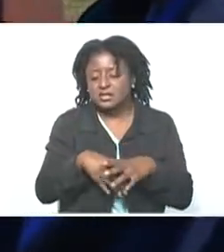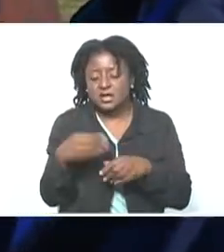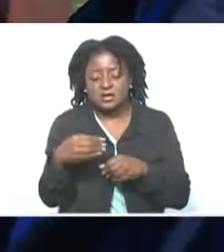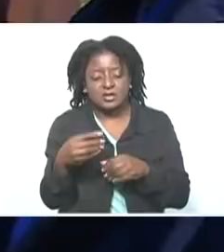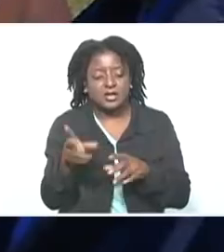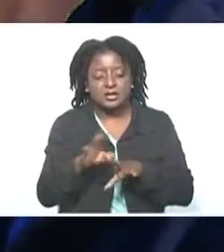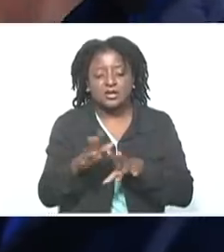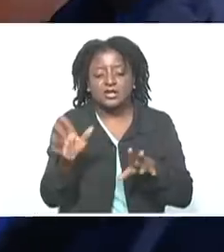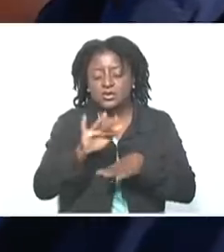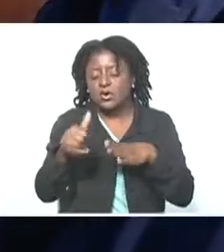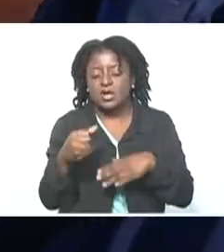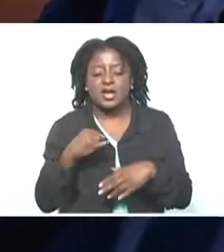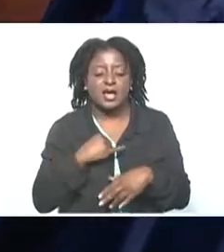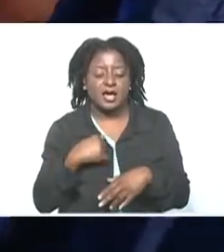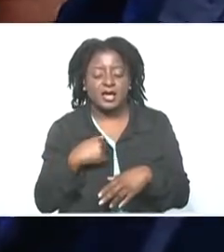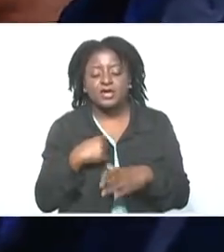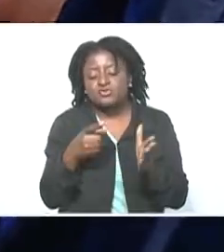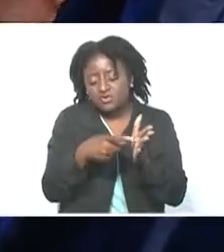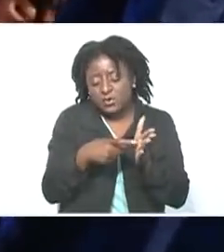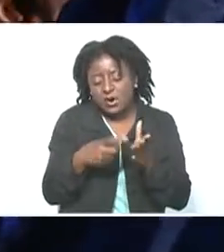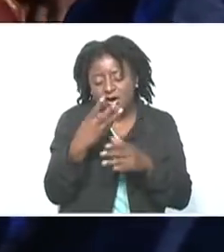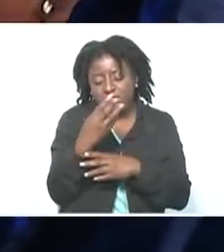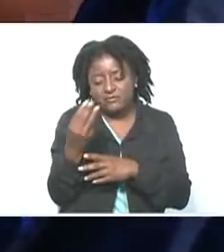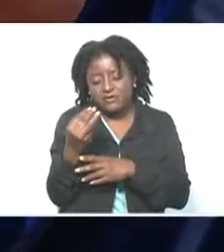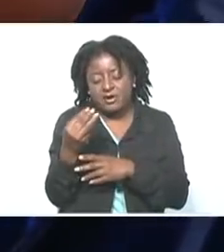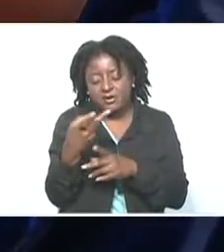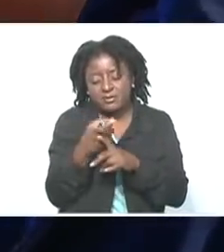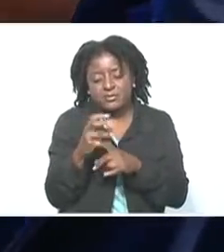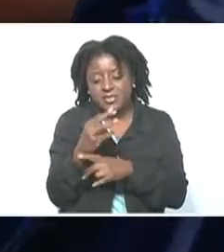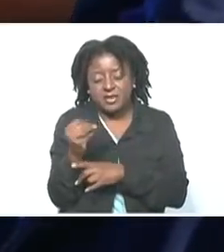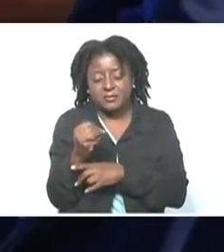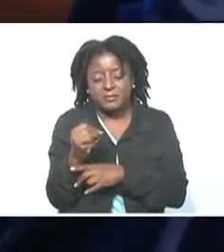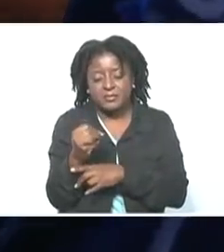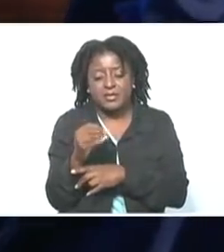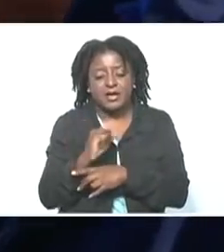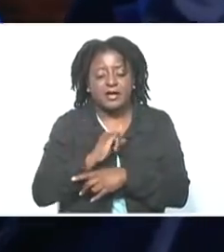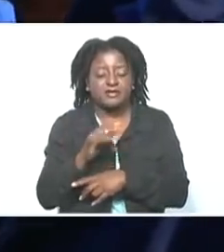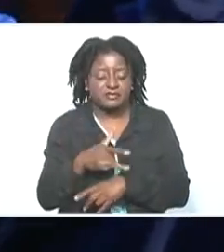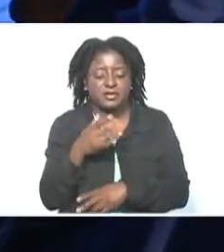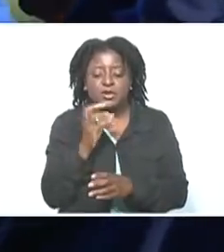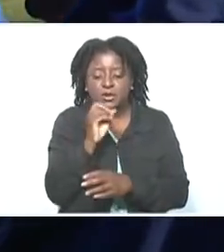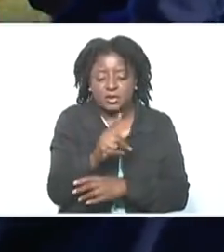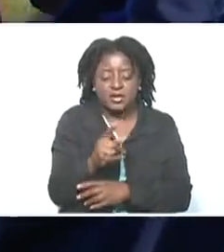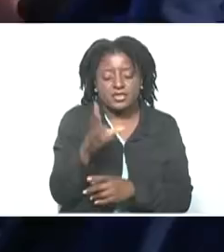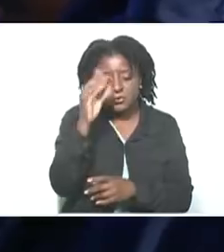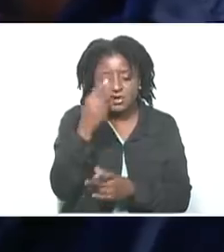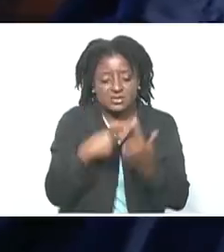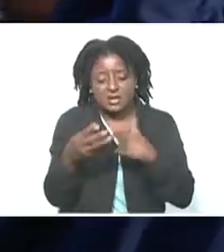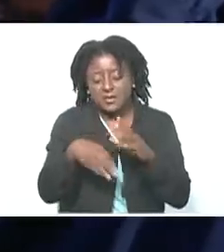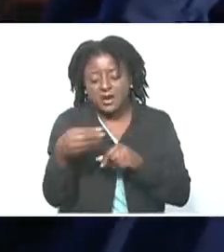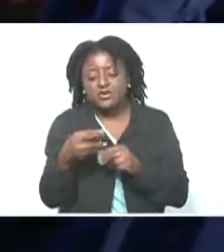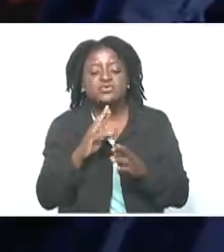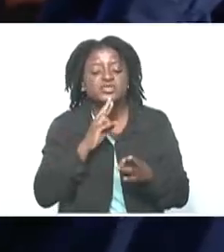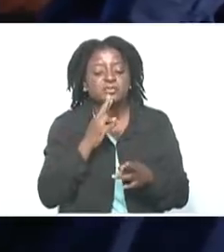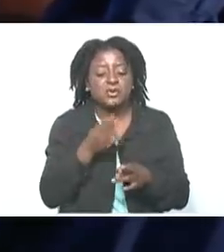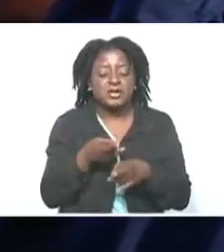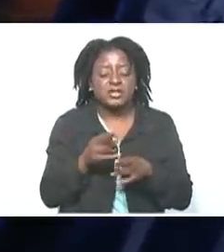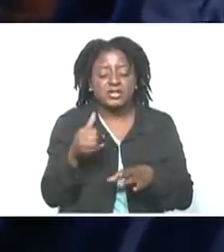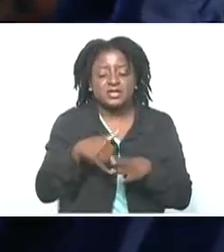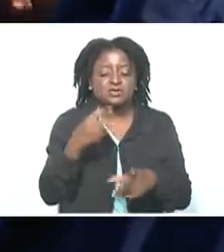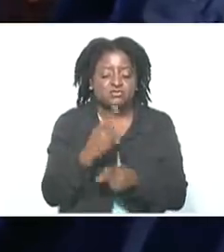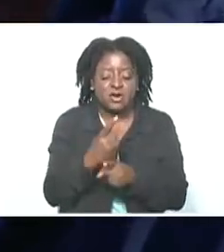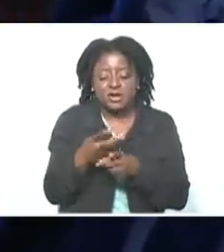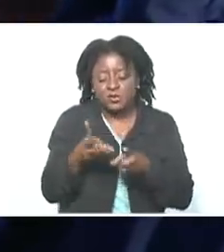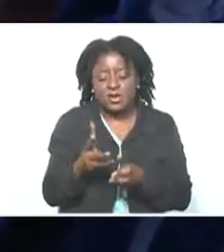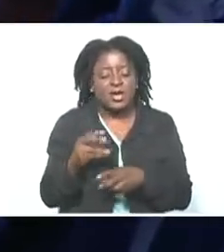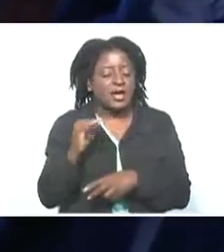I required from them, and so I feel okay. But the boys came out and they responded in the right way. I knew it would have been a tough game,